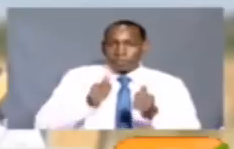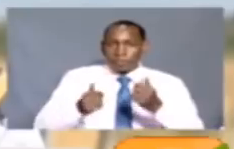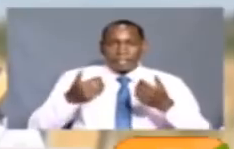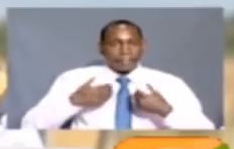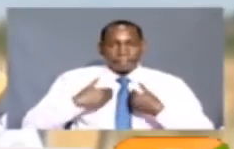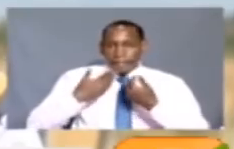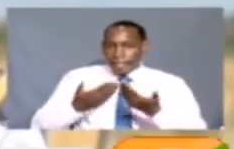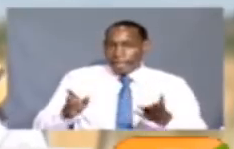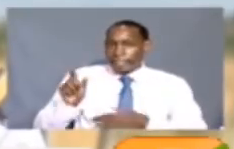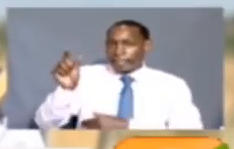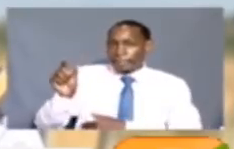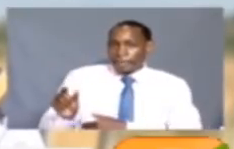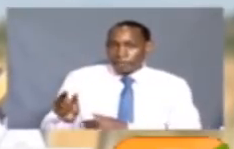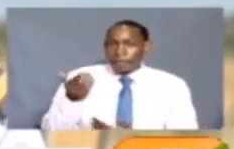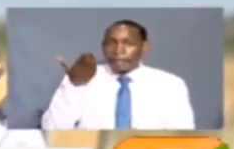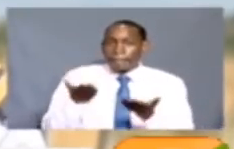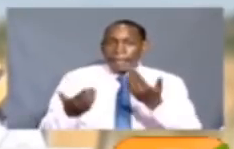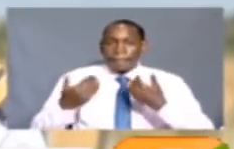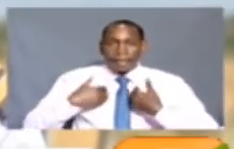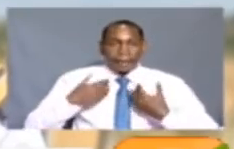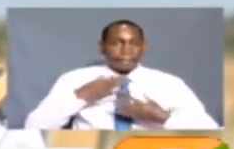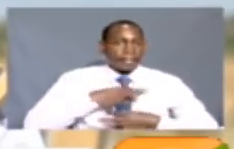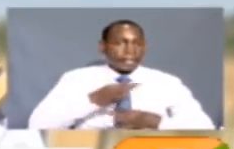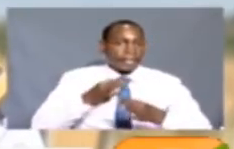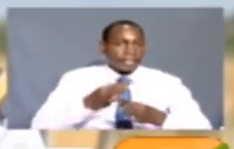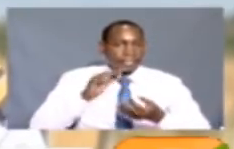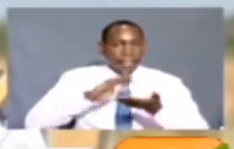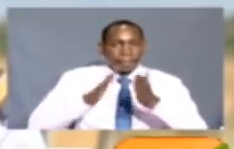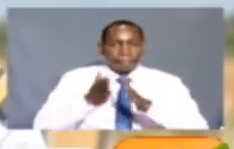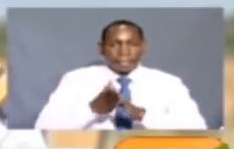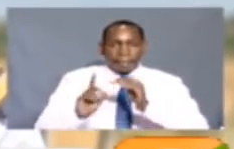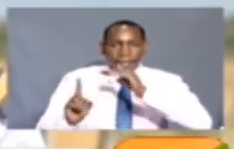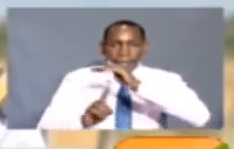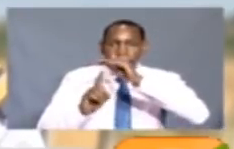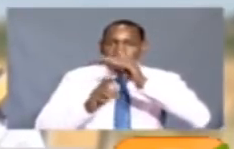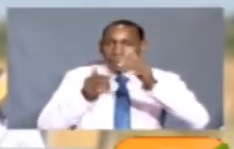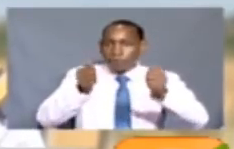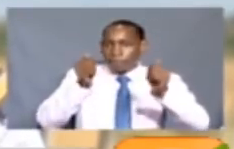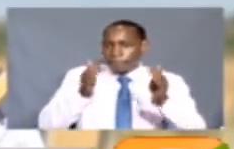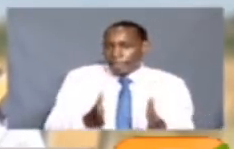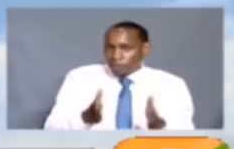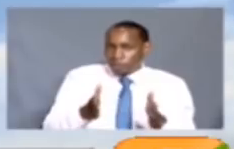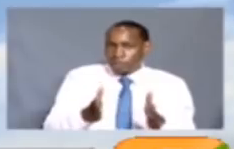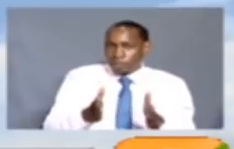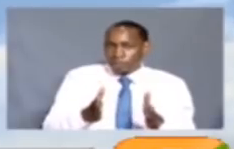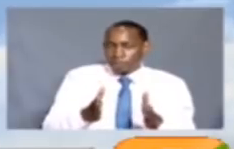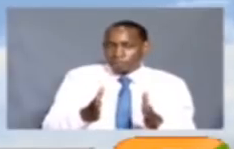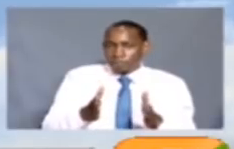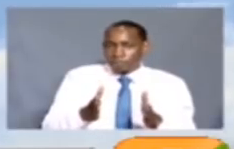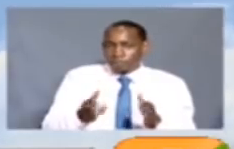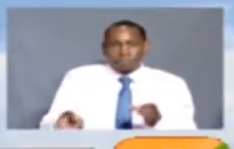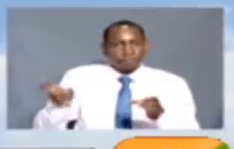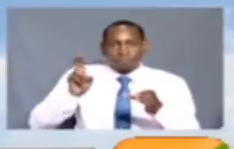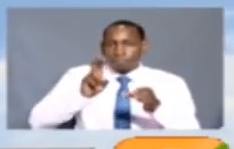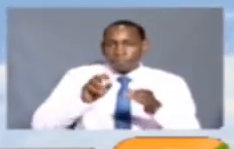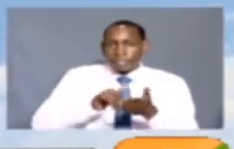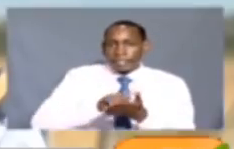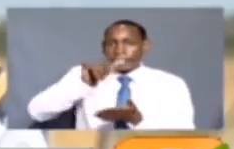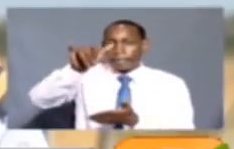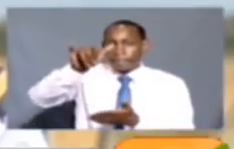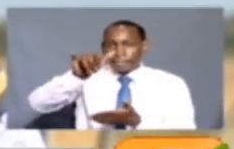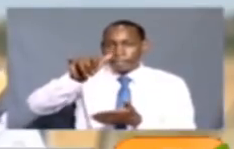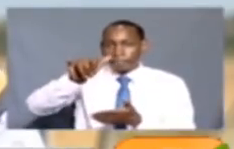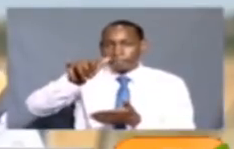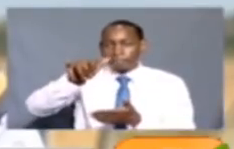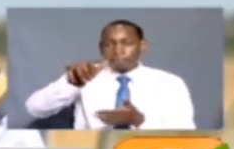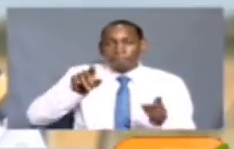who might be interested in becoming a balloon pilot is to go abroad. And in that respect, I